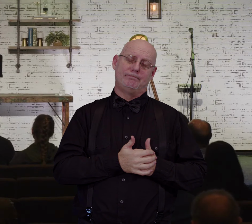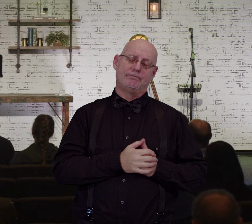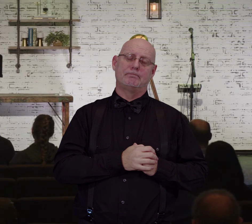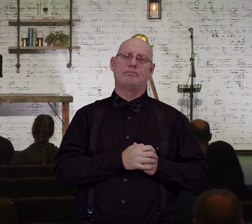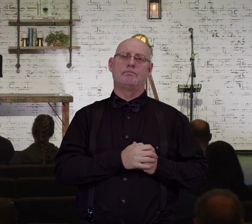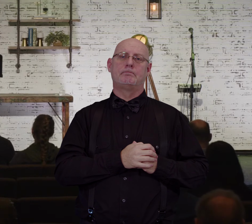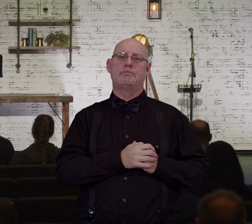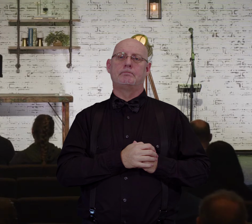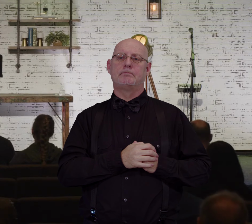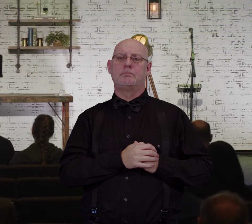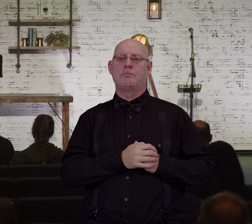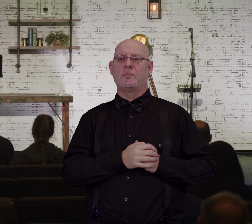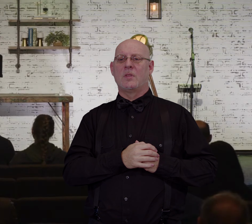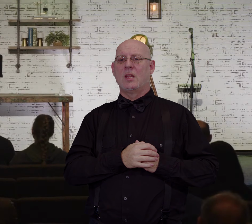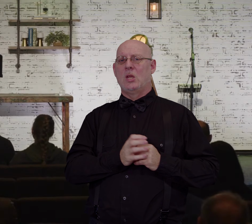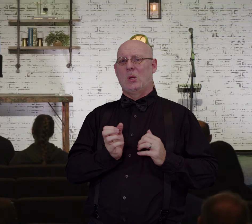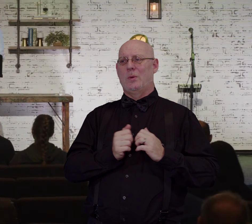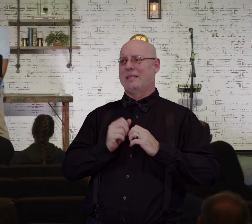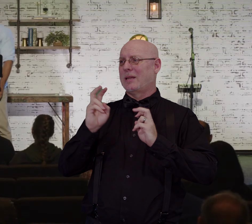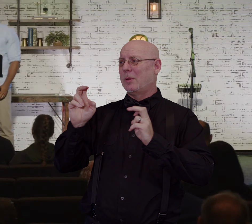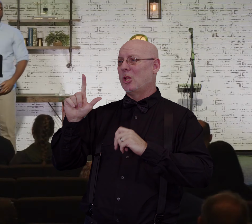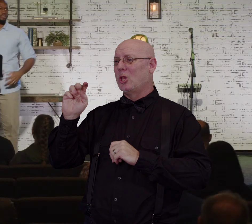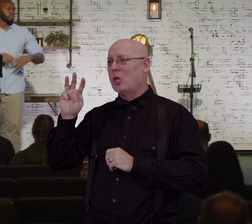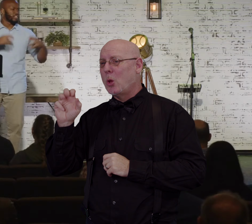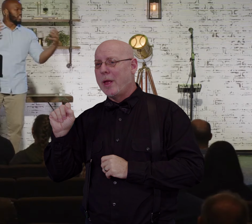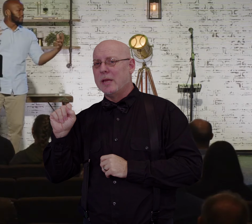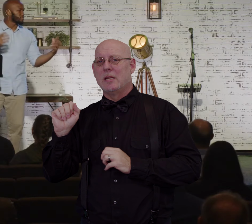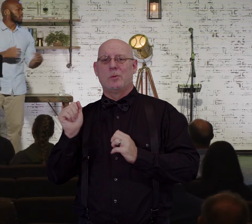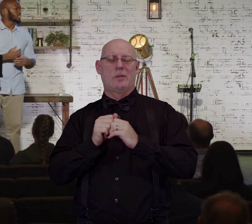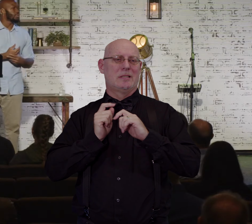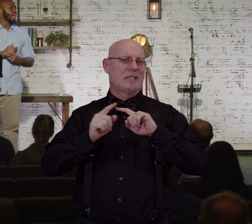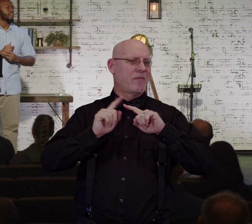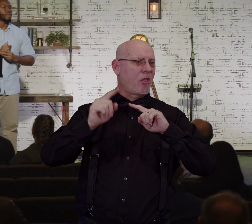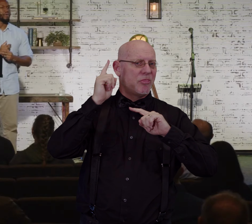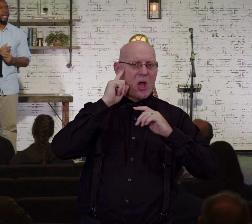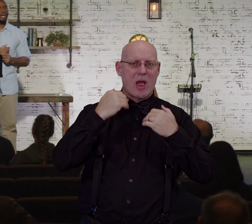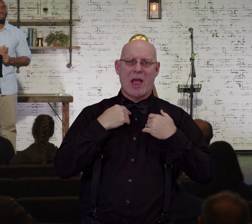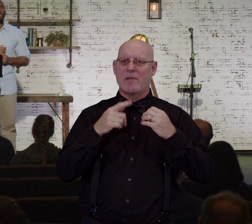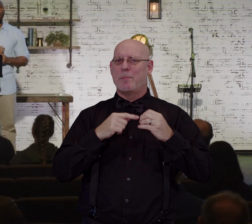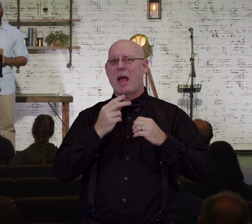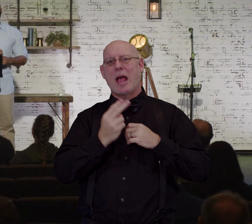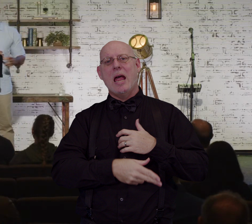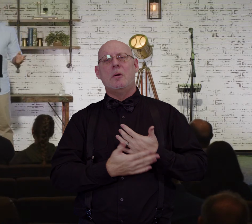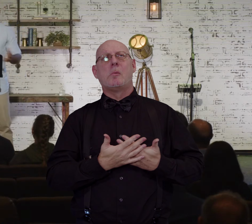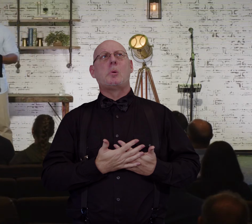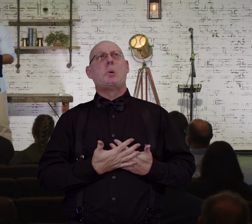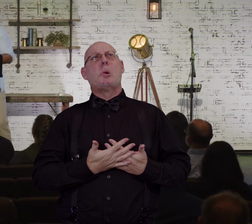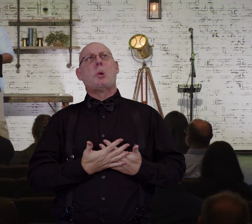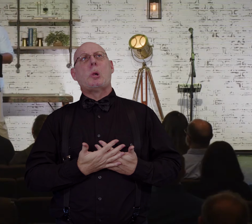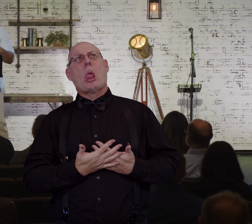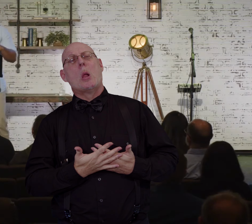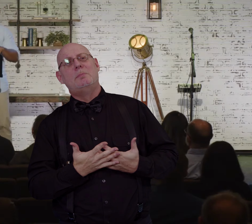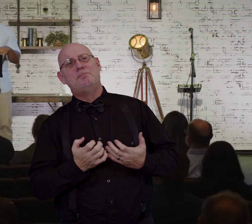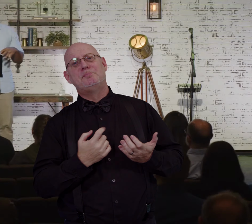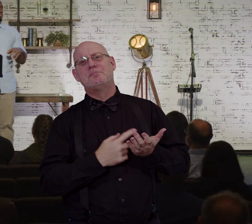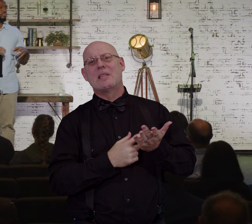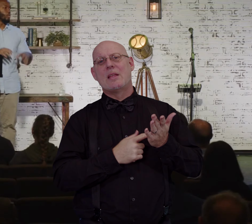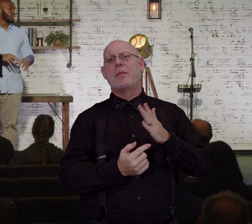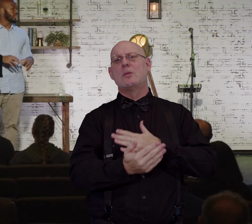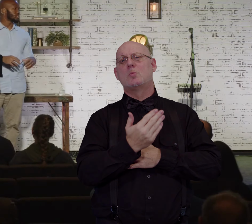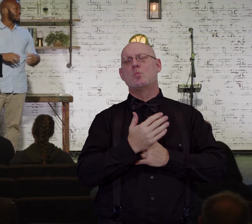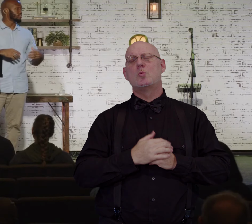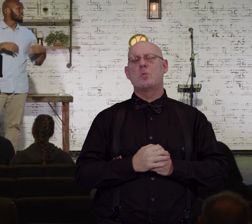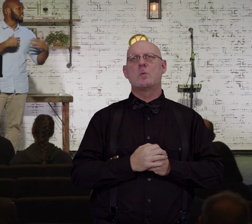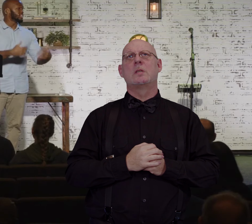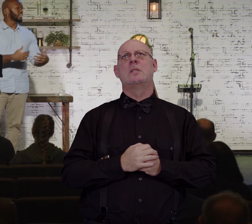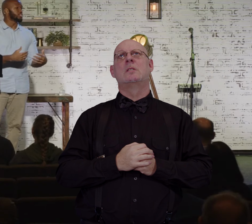And so with statements like the Lewis one, with different thoughts that we have about hell, what I want to put before us this